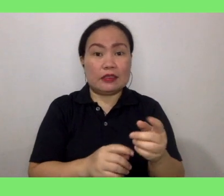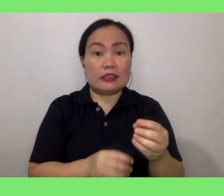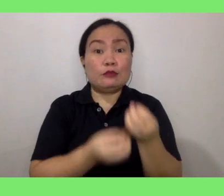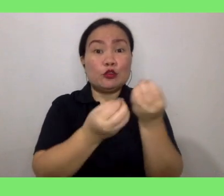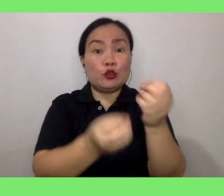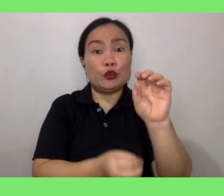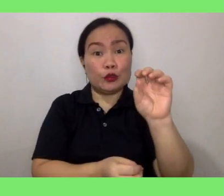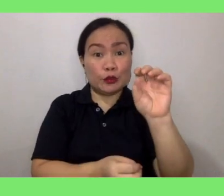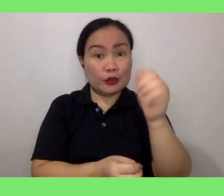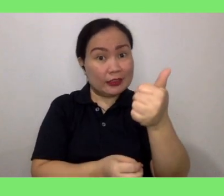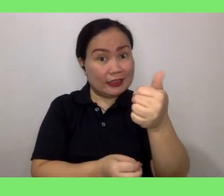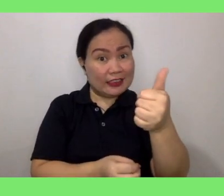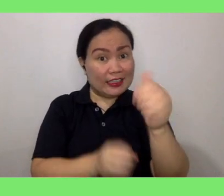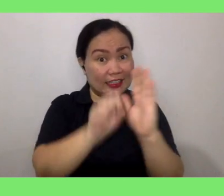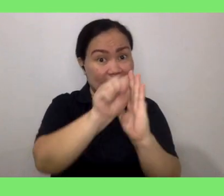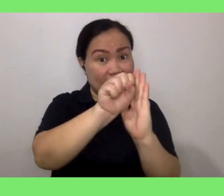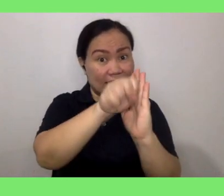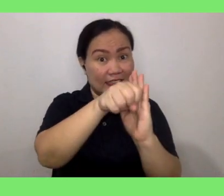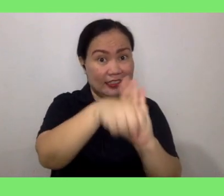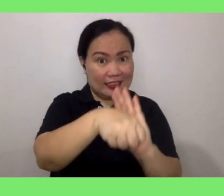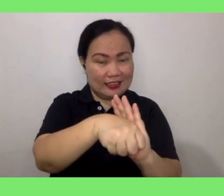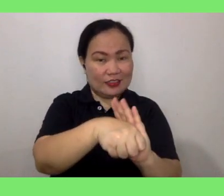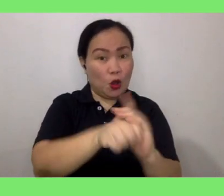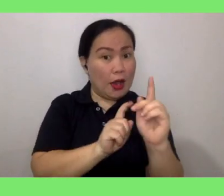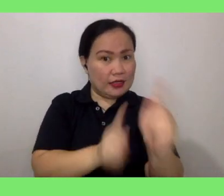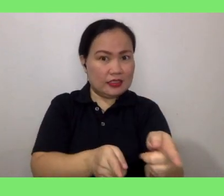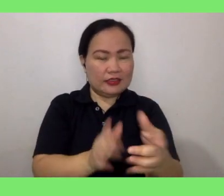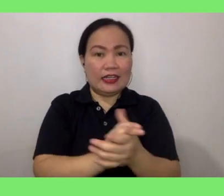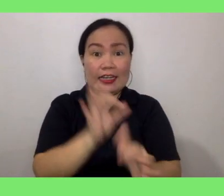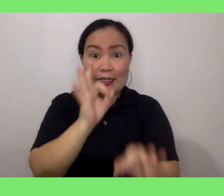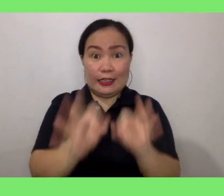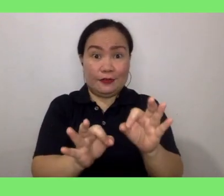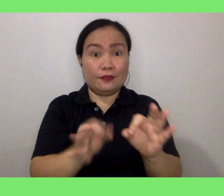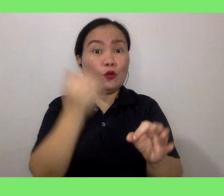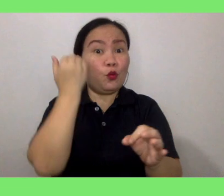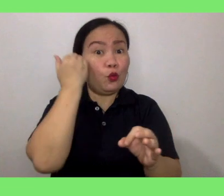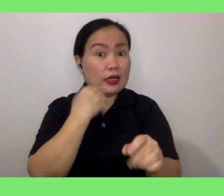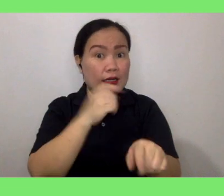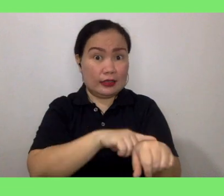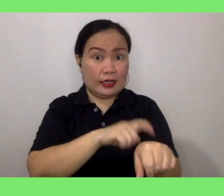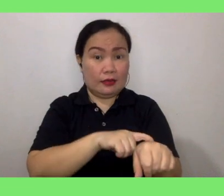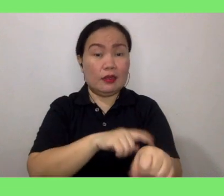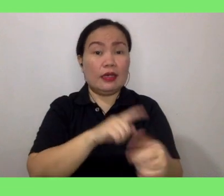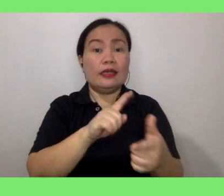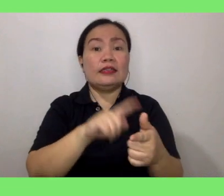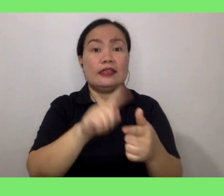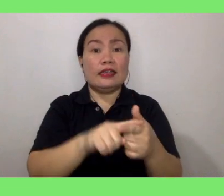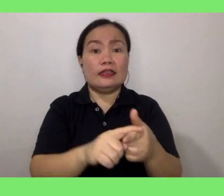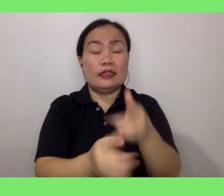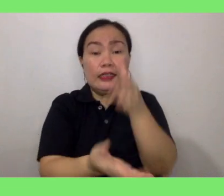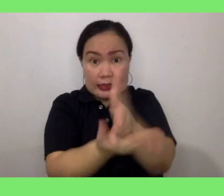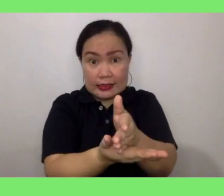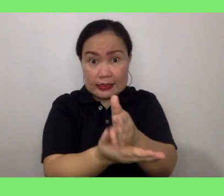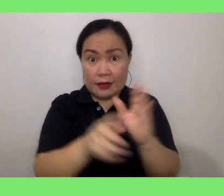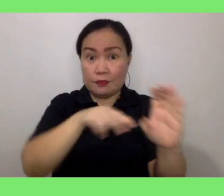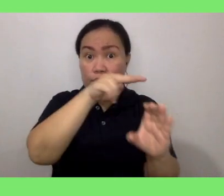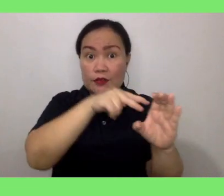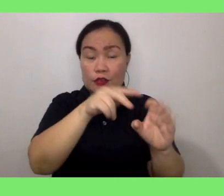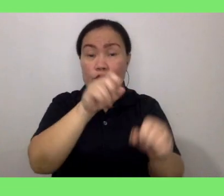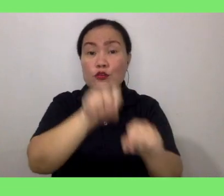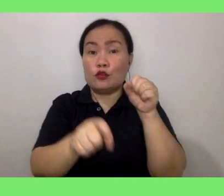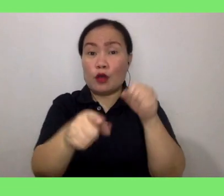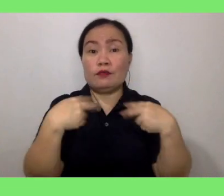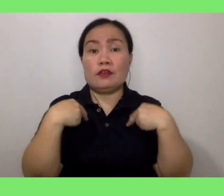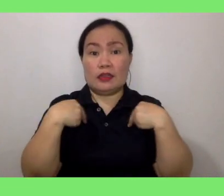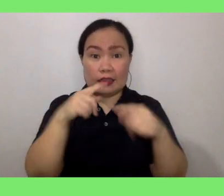seconds. If the time is not enough, you may pause the video so you can think correctly.